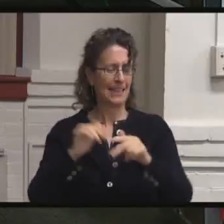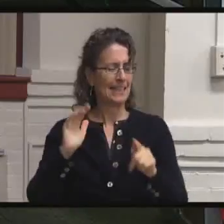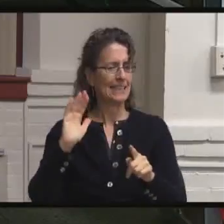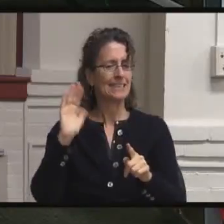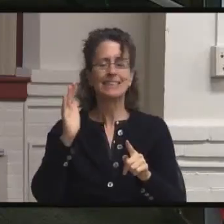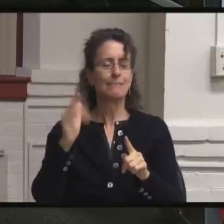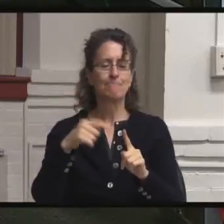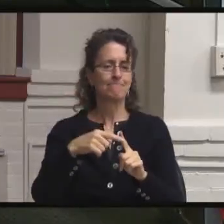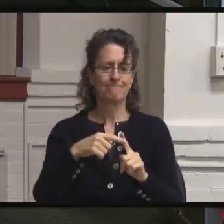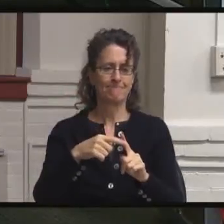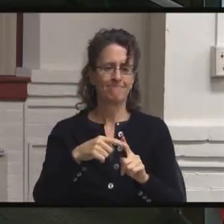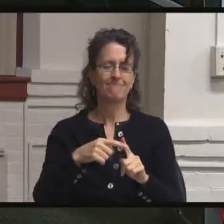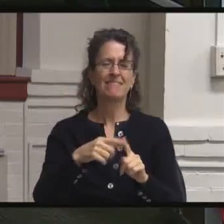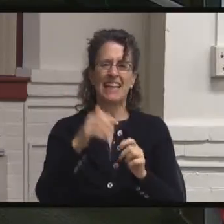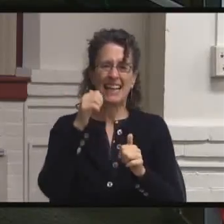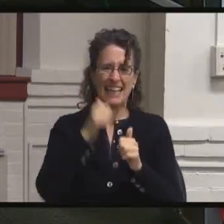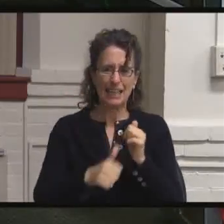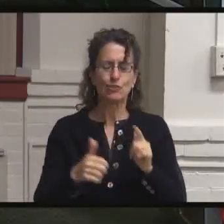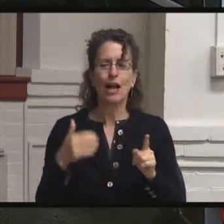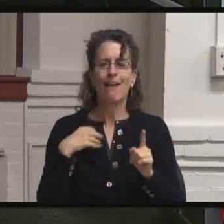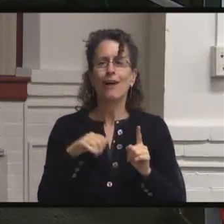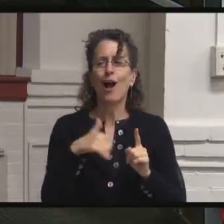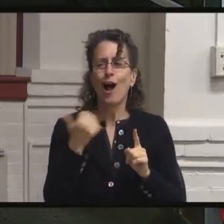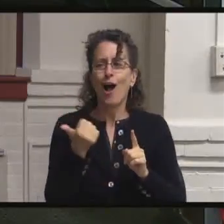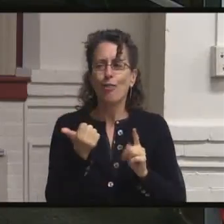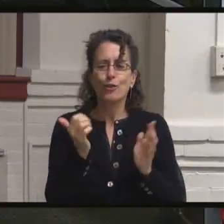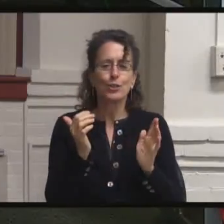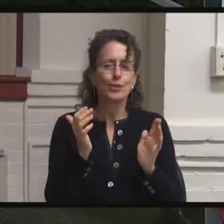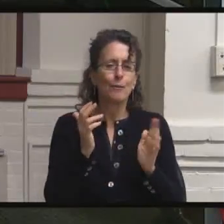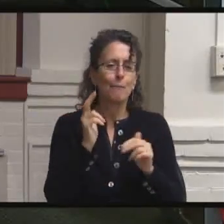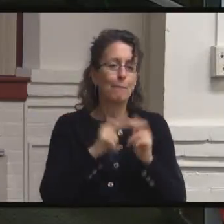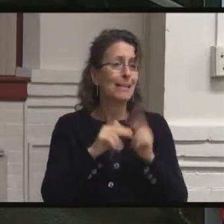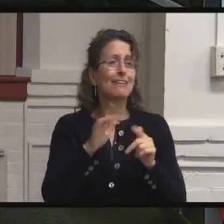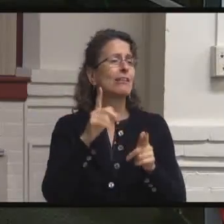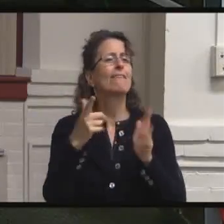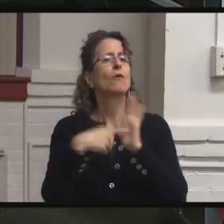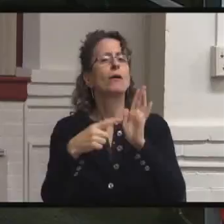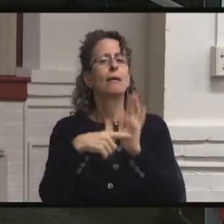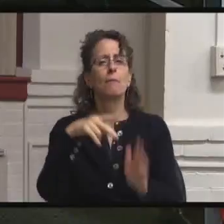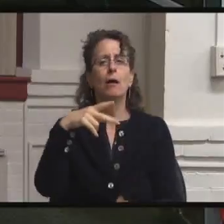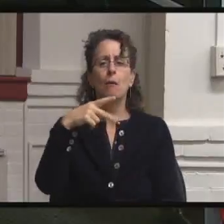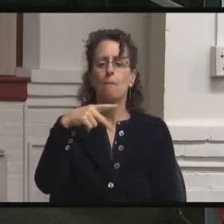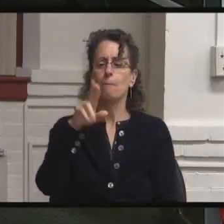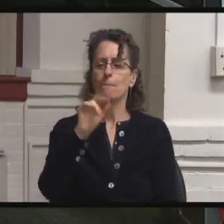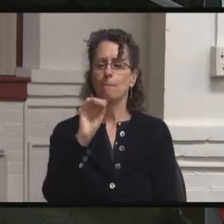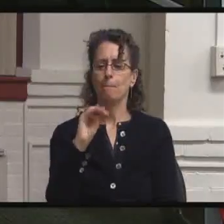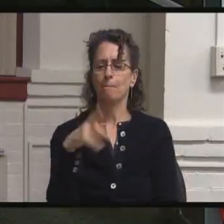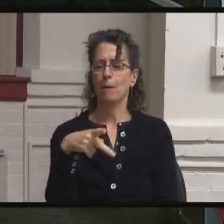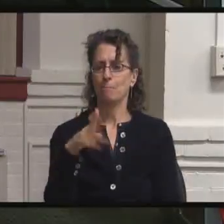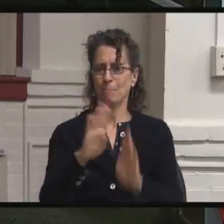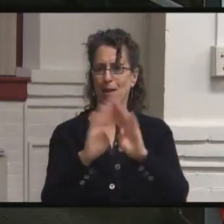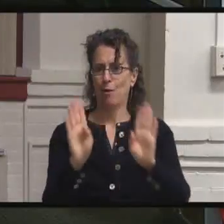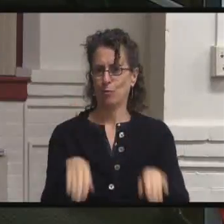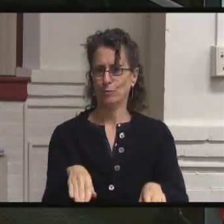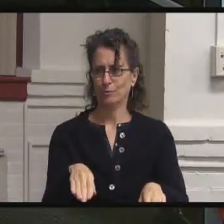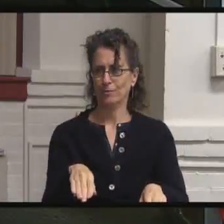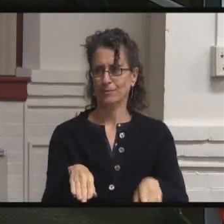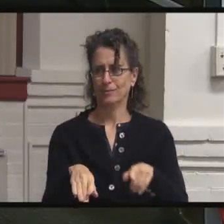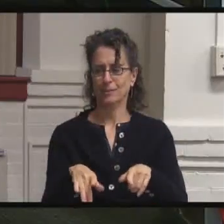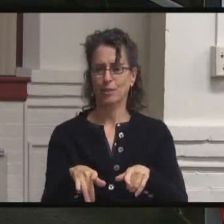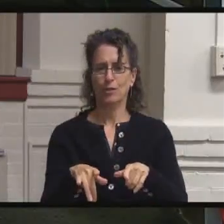ancillary structures at each of the locations. Typically, these were pump houses, and that these pump houses might, in fact,